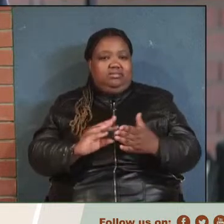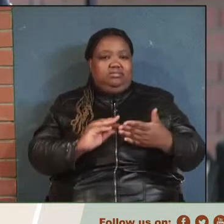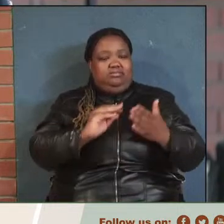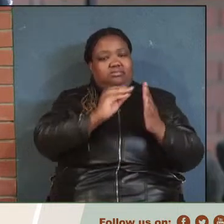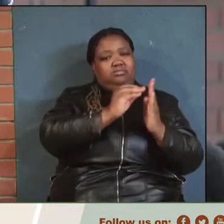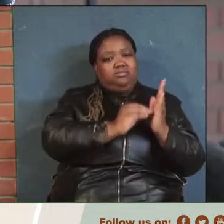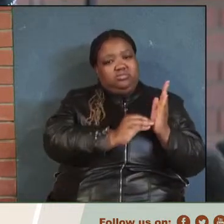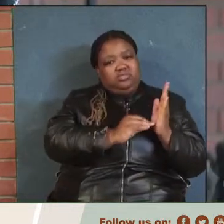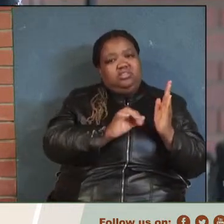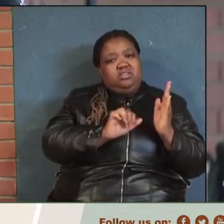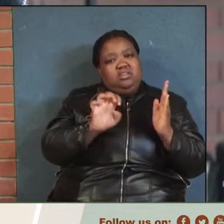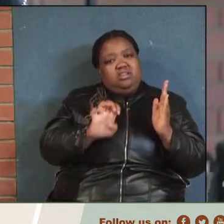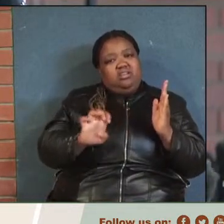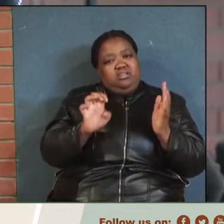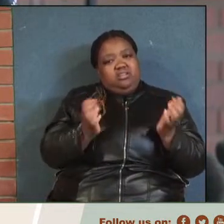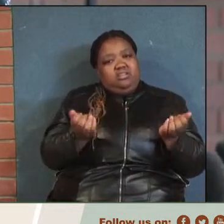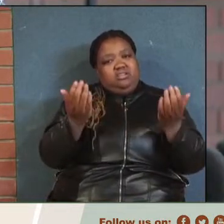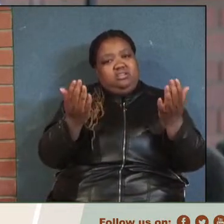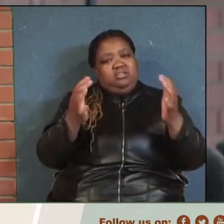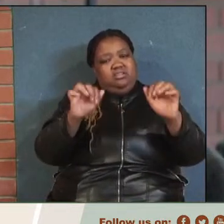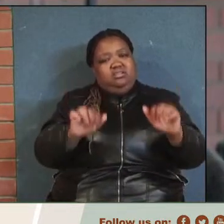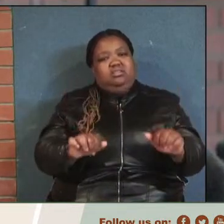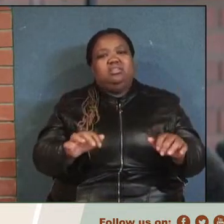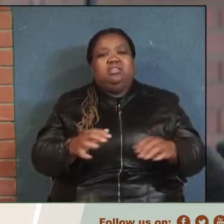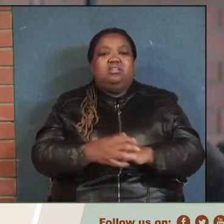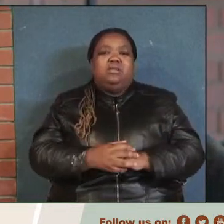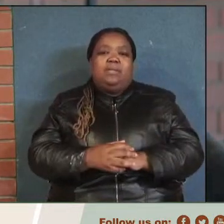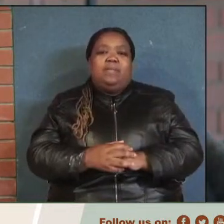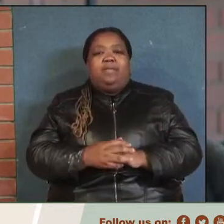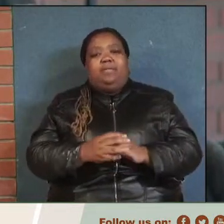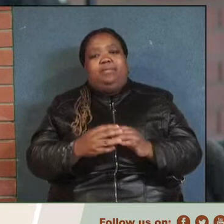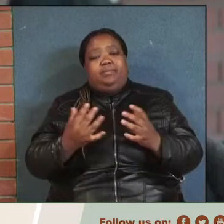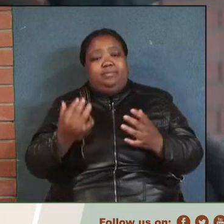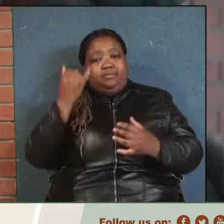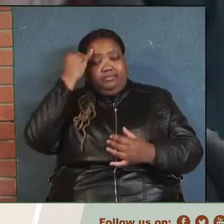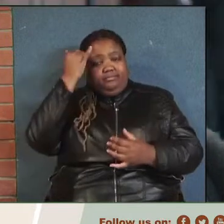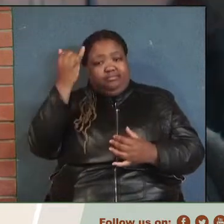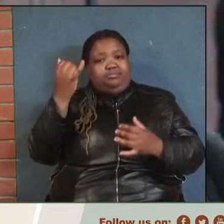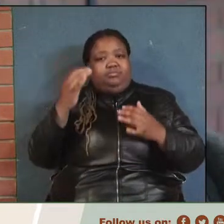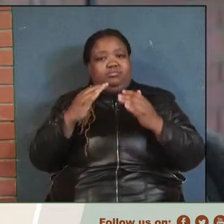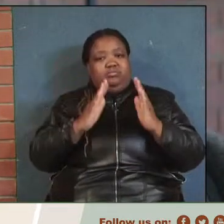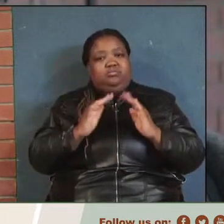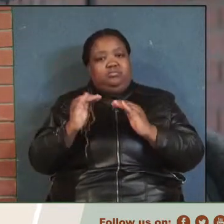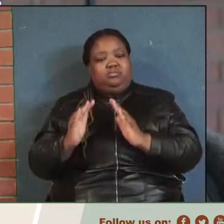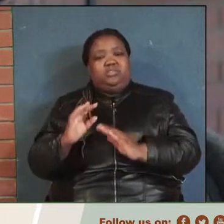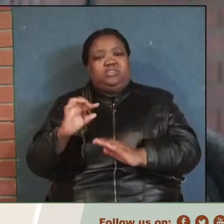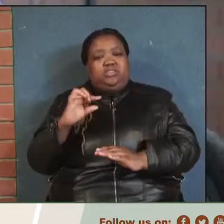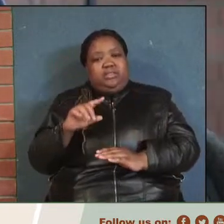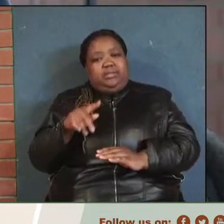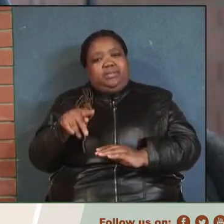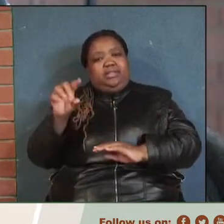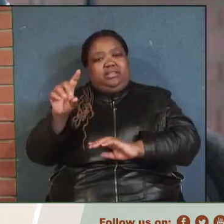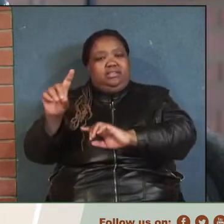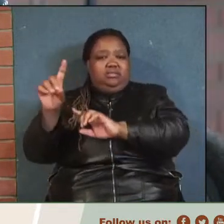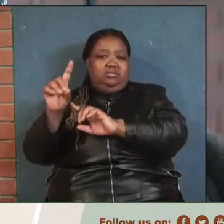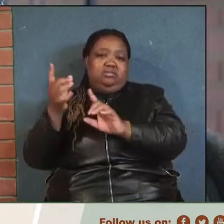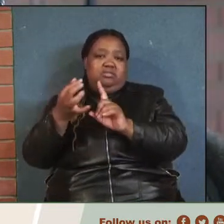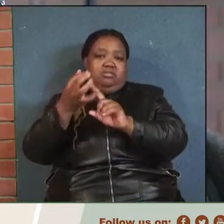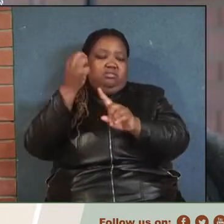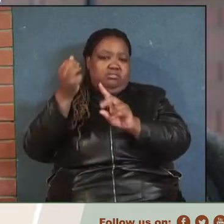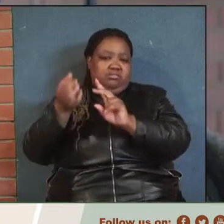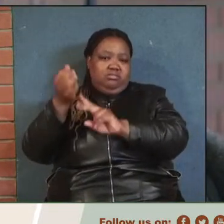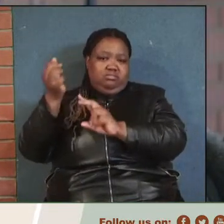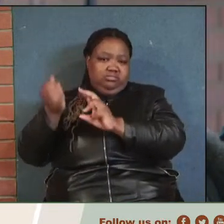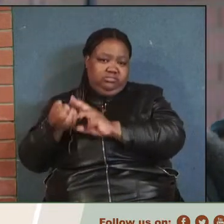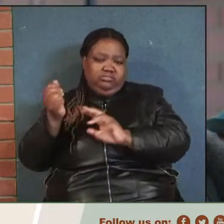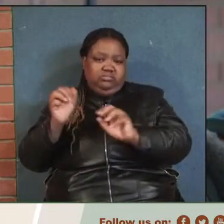of e-services, establishment of innovation hubs, and cost-cutting telephony between GPG departments have been achieved.